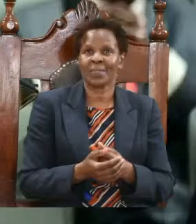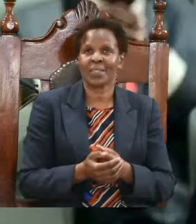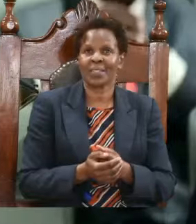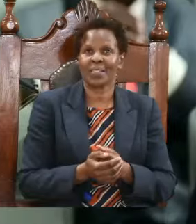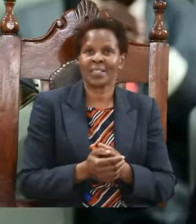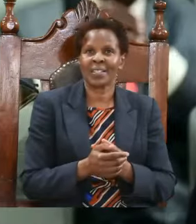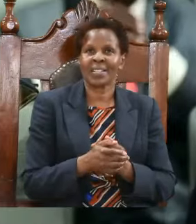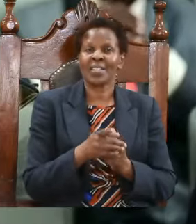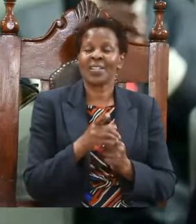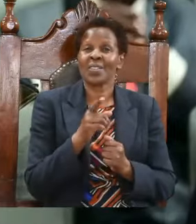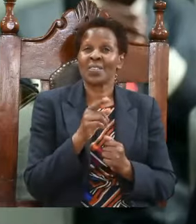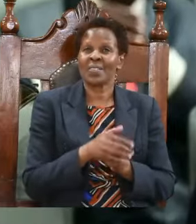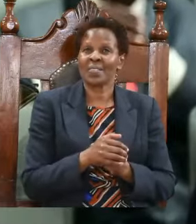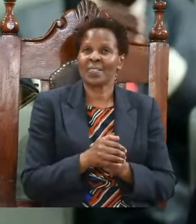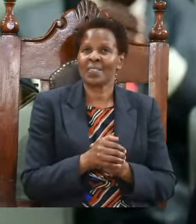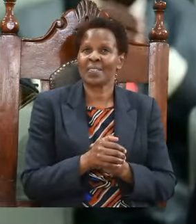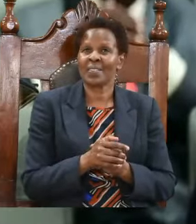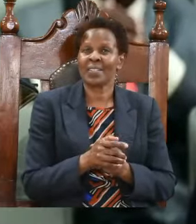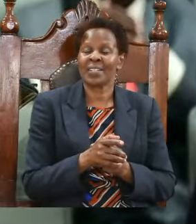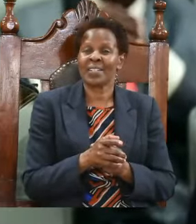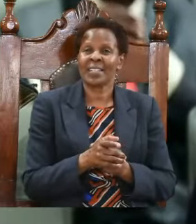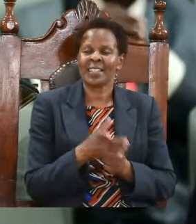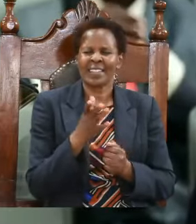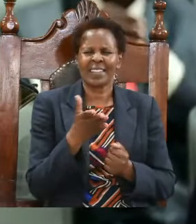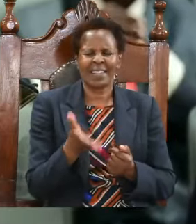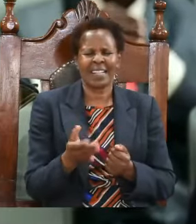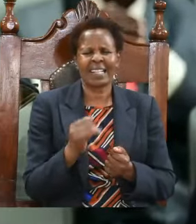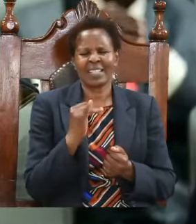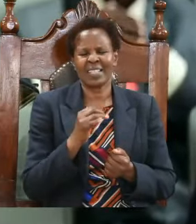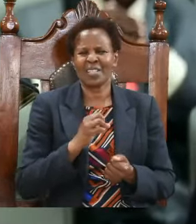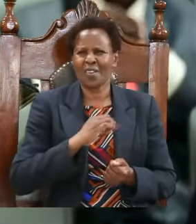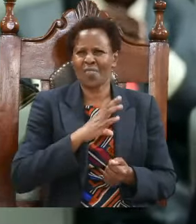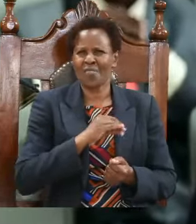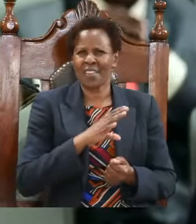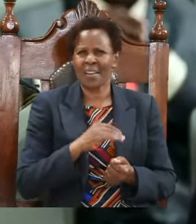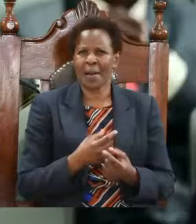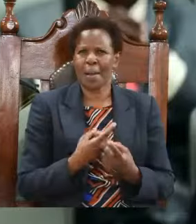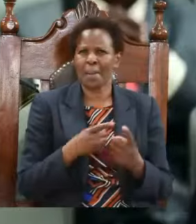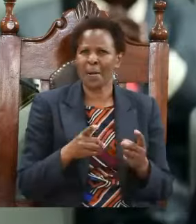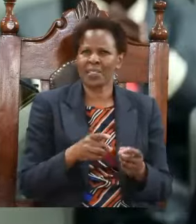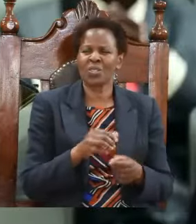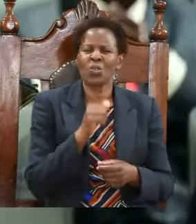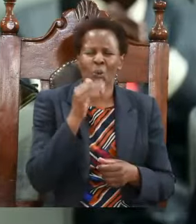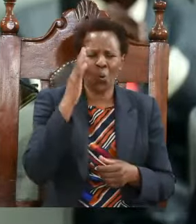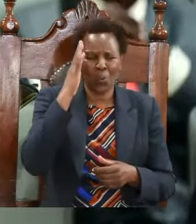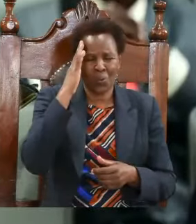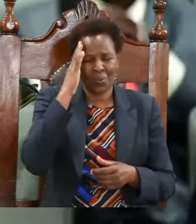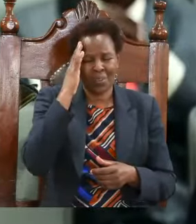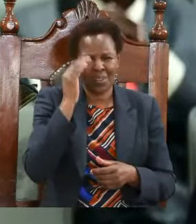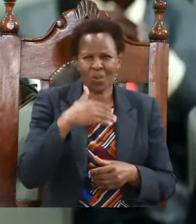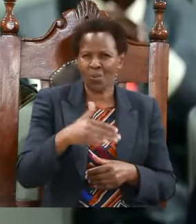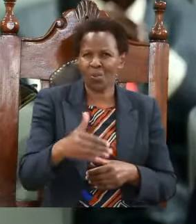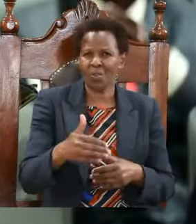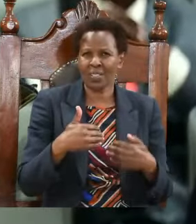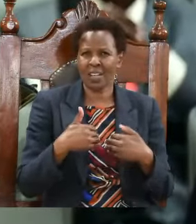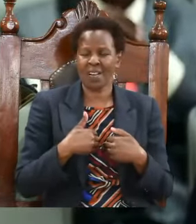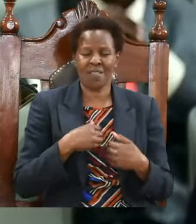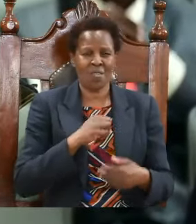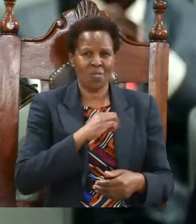You are fearing of an unknown. There is the fear of. Ask the neighbor if you have always have a fear of